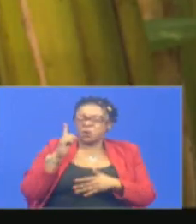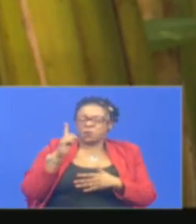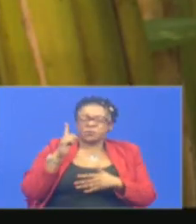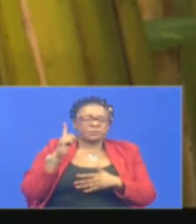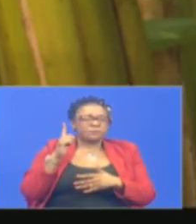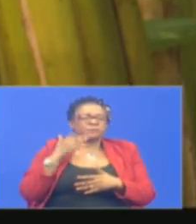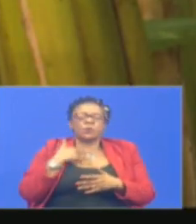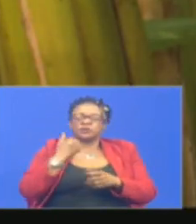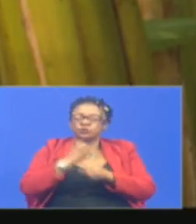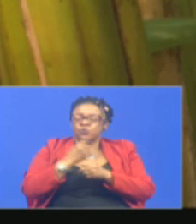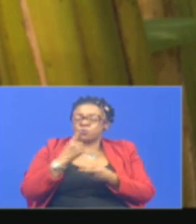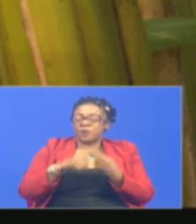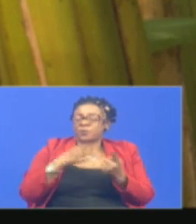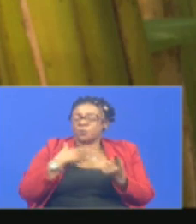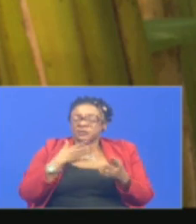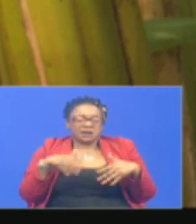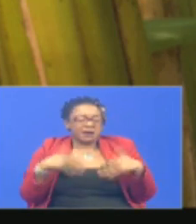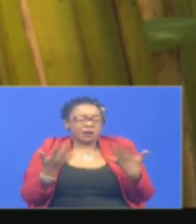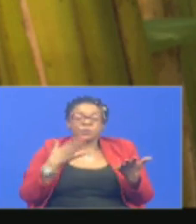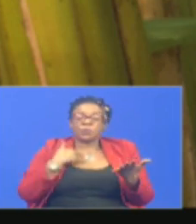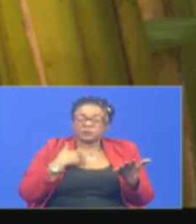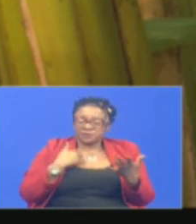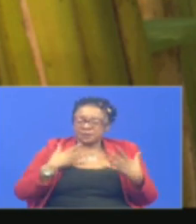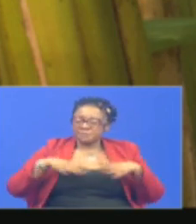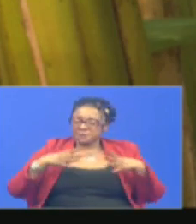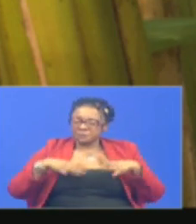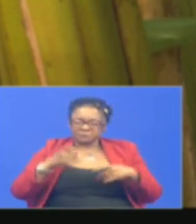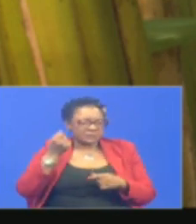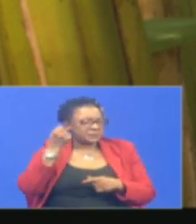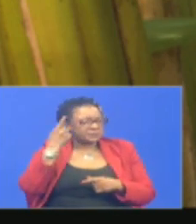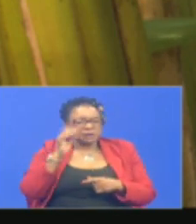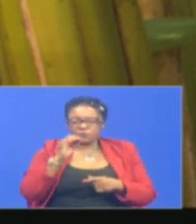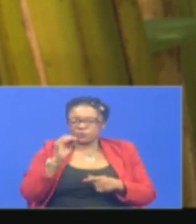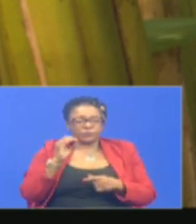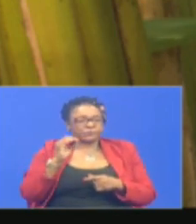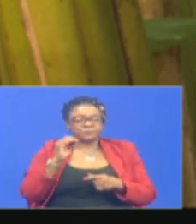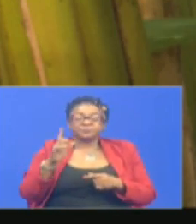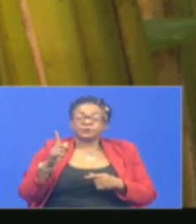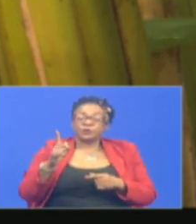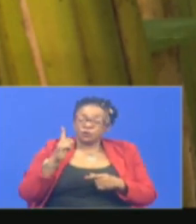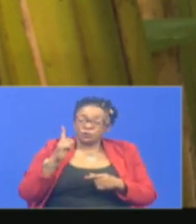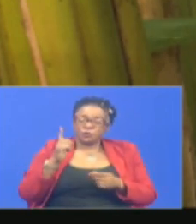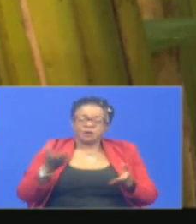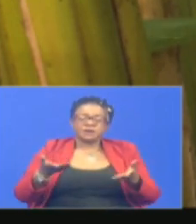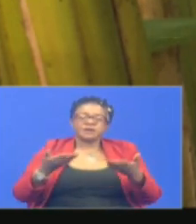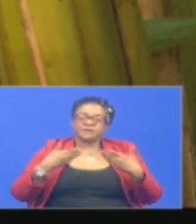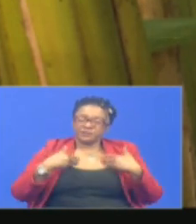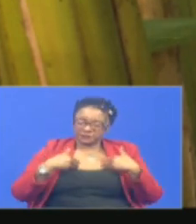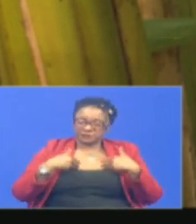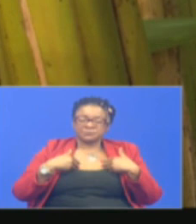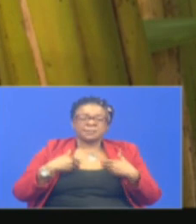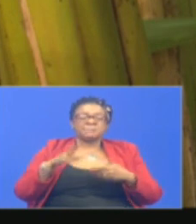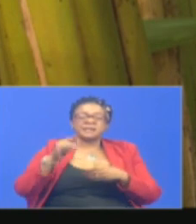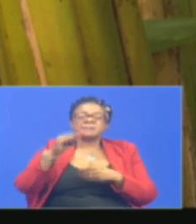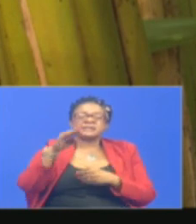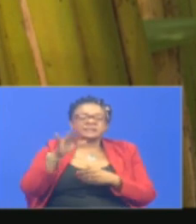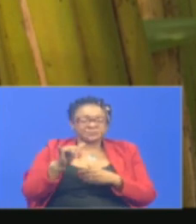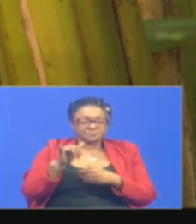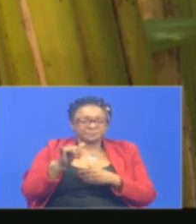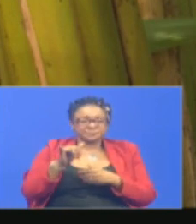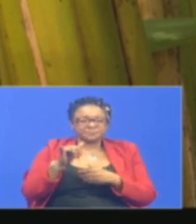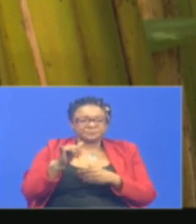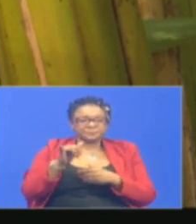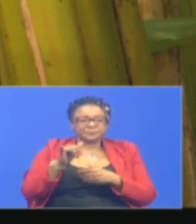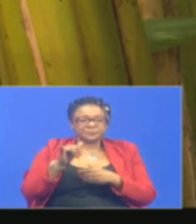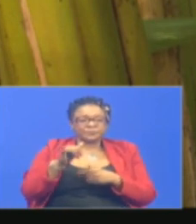to do what they want, how they want. And people don't get it. The law gives us predictability. Olive, when